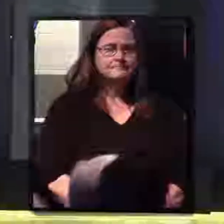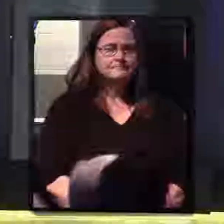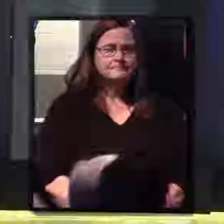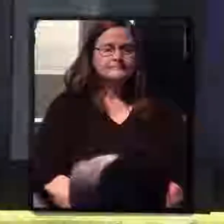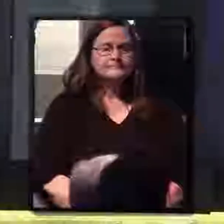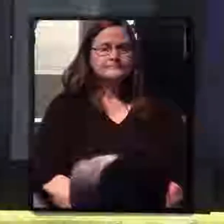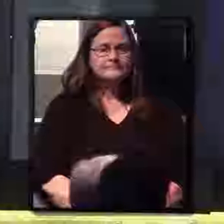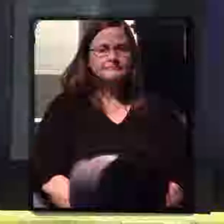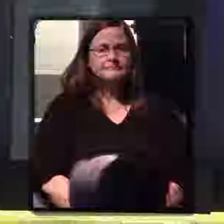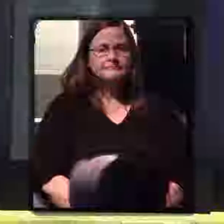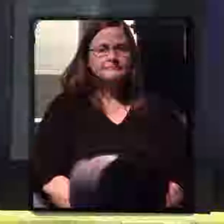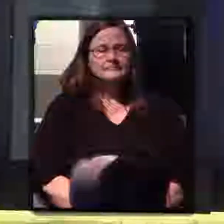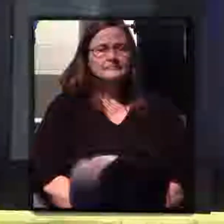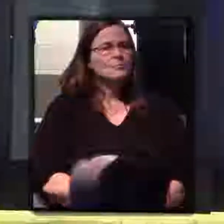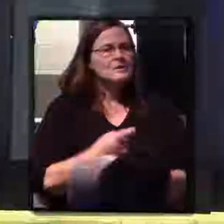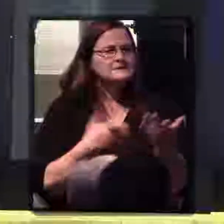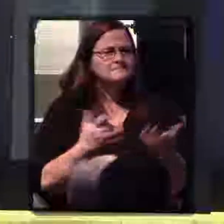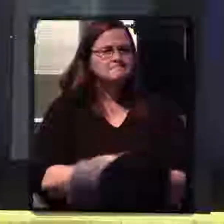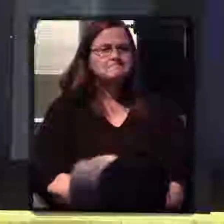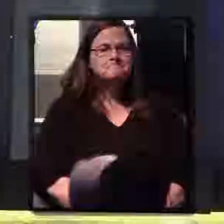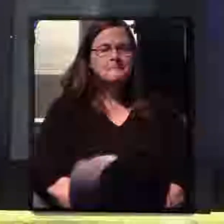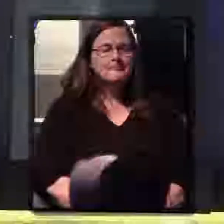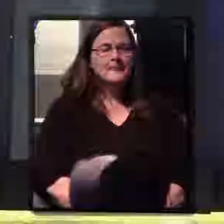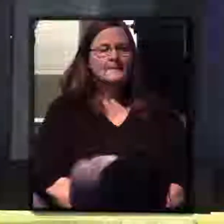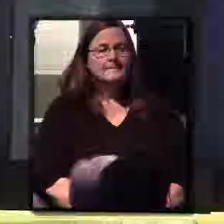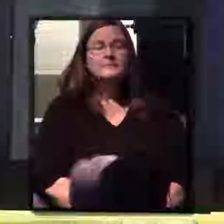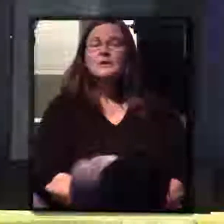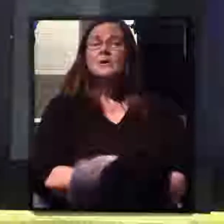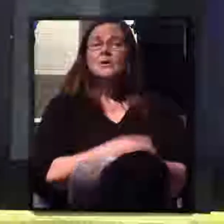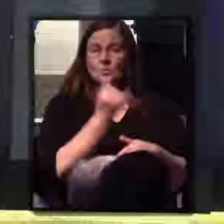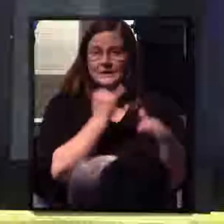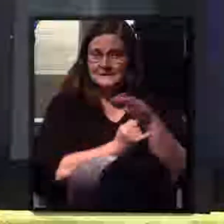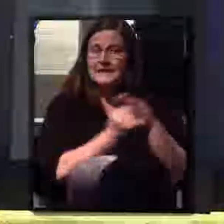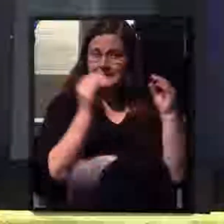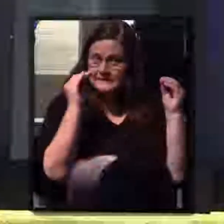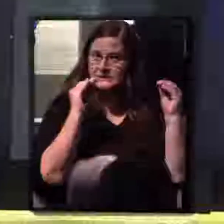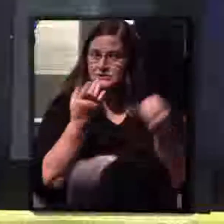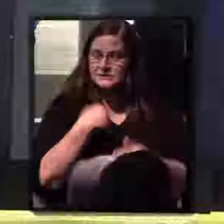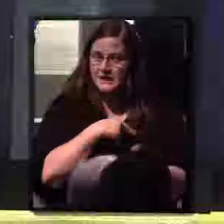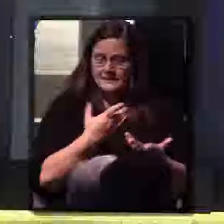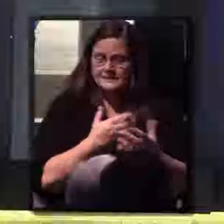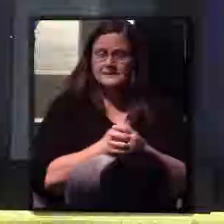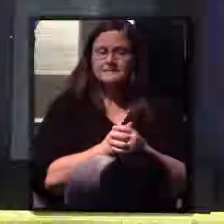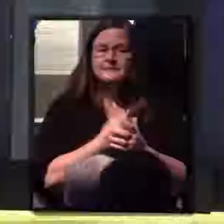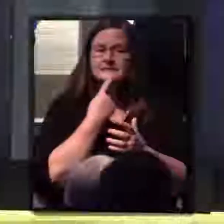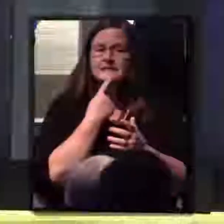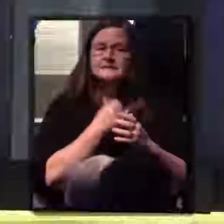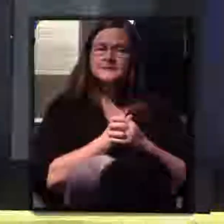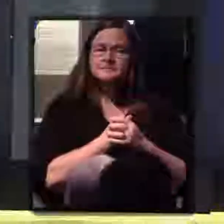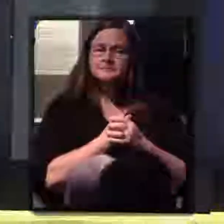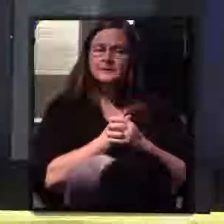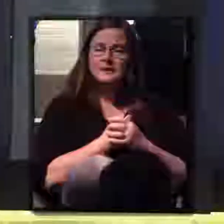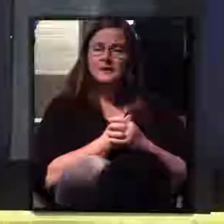he desires for his creation? What is it? And so what Isaiah